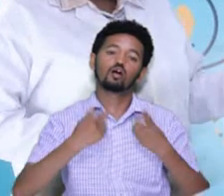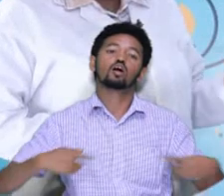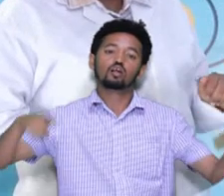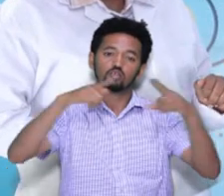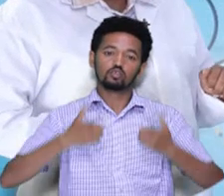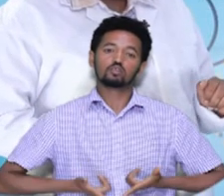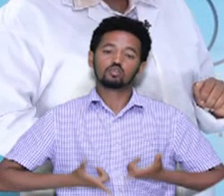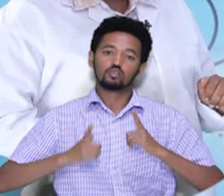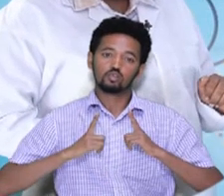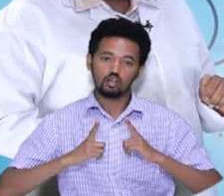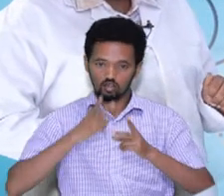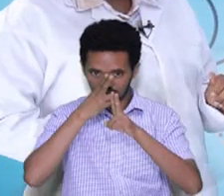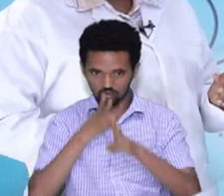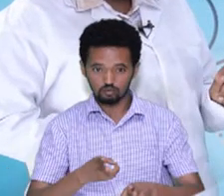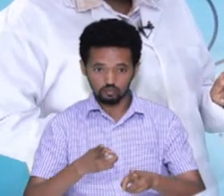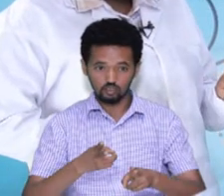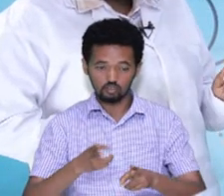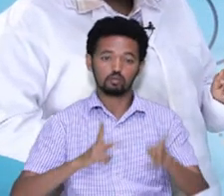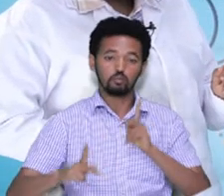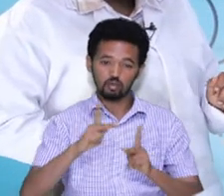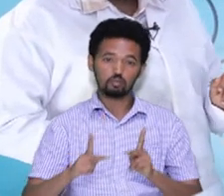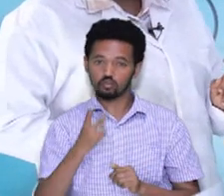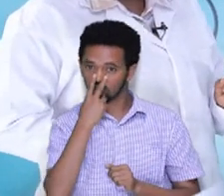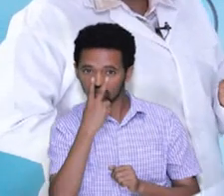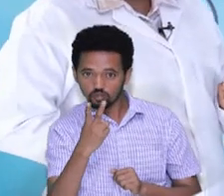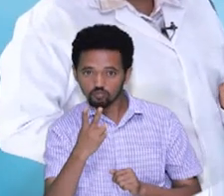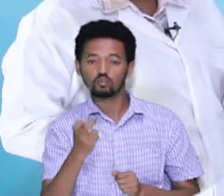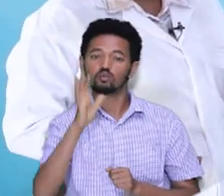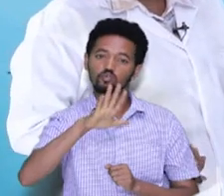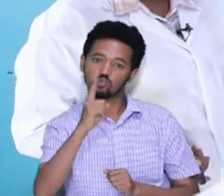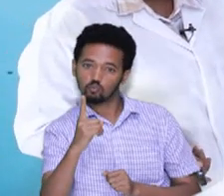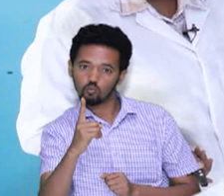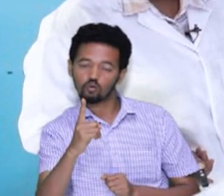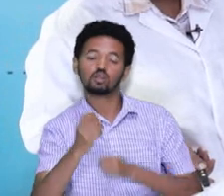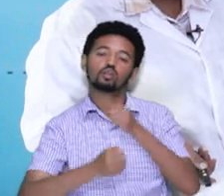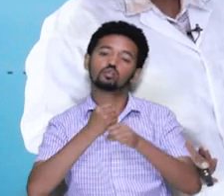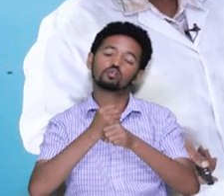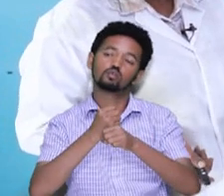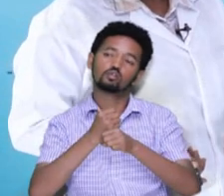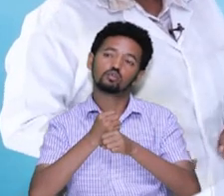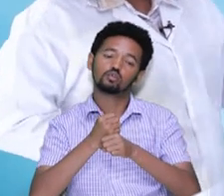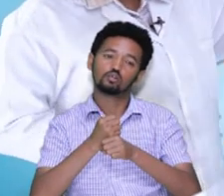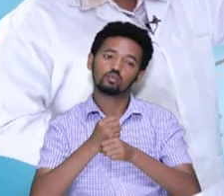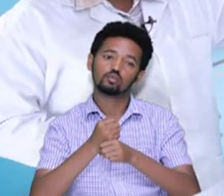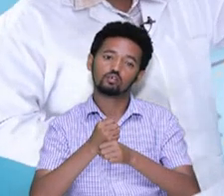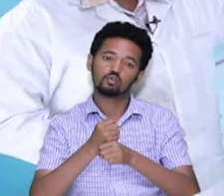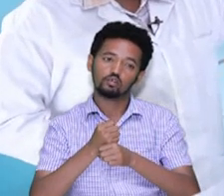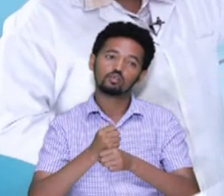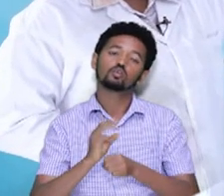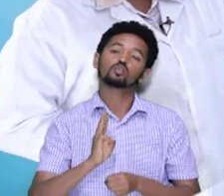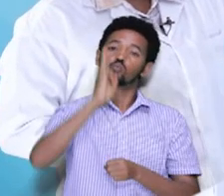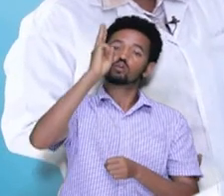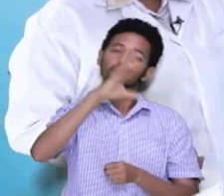The life expectancy of the people of this region is 51 years. The